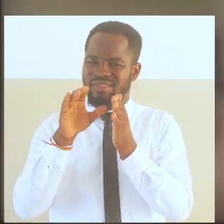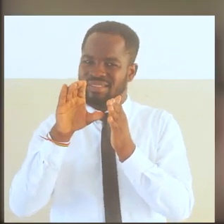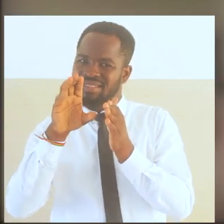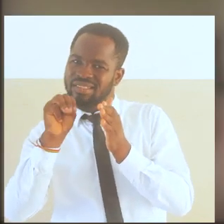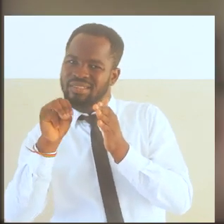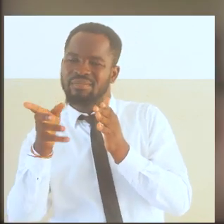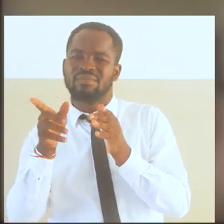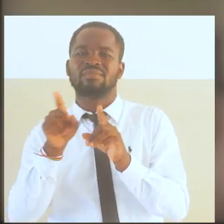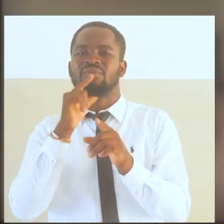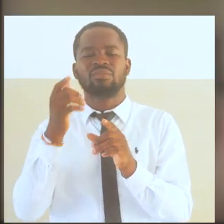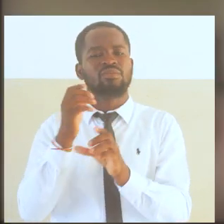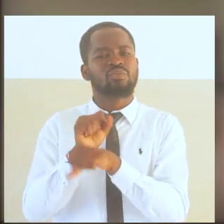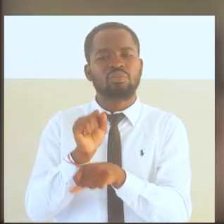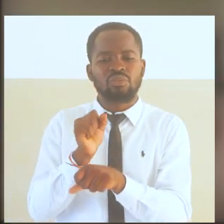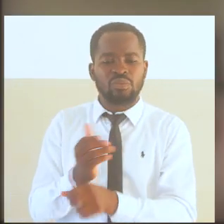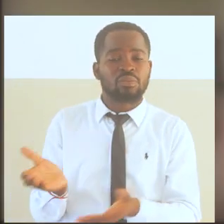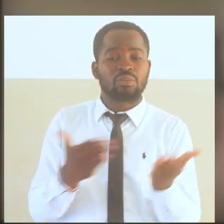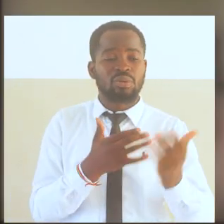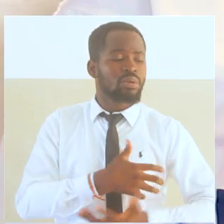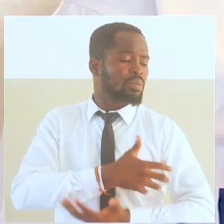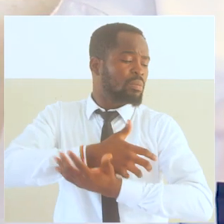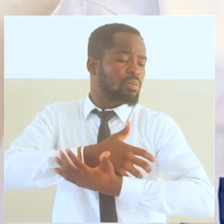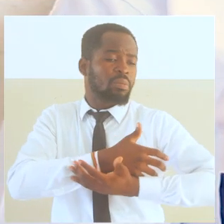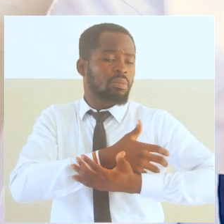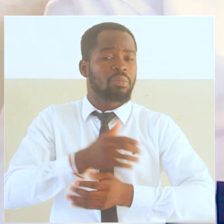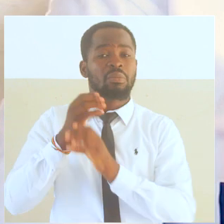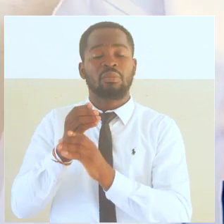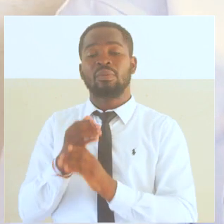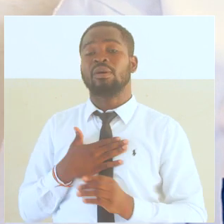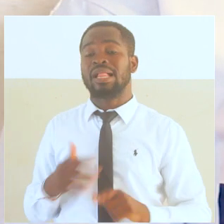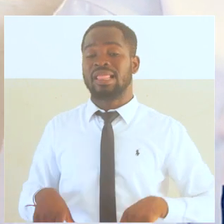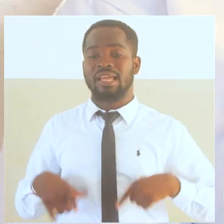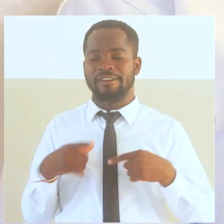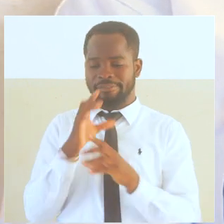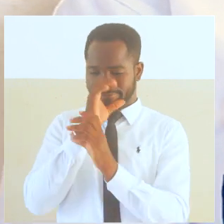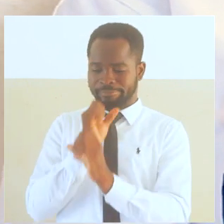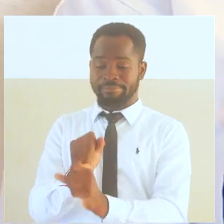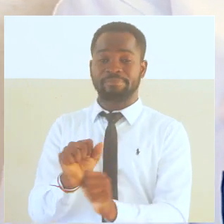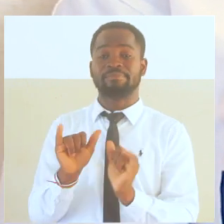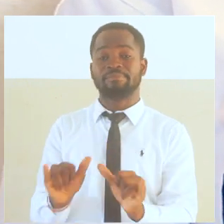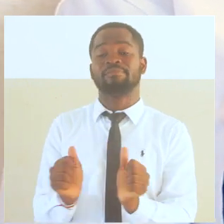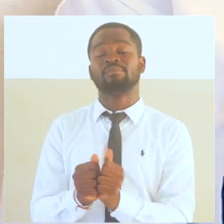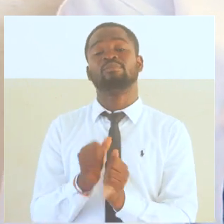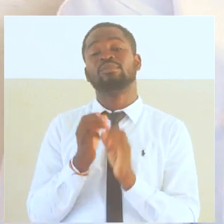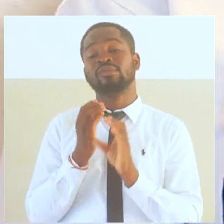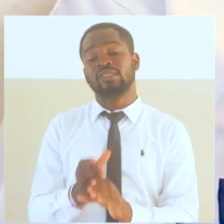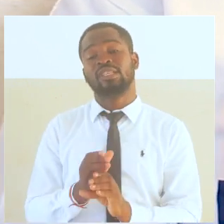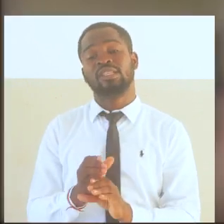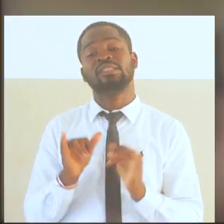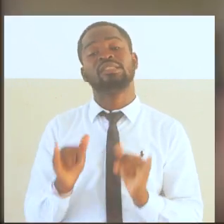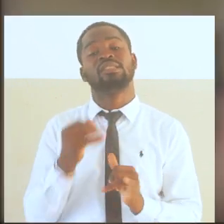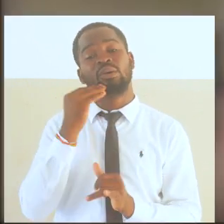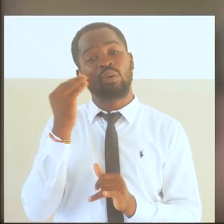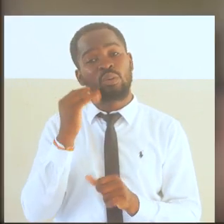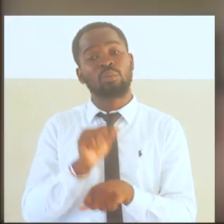change. It was so traumatizing, so disturbing, so frustrating, and at